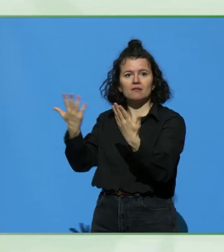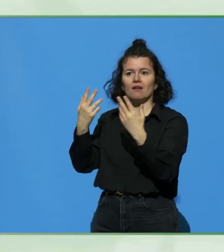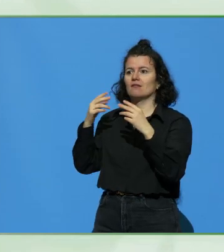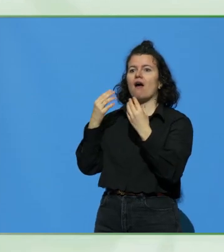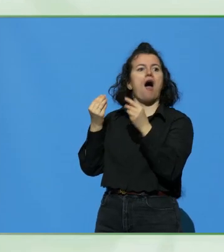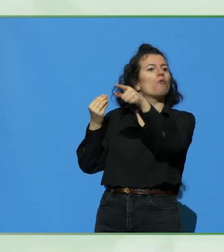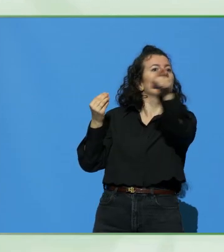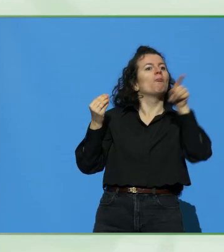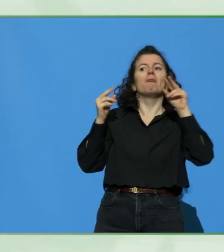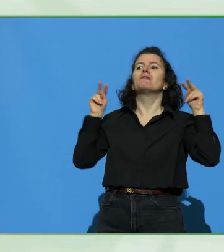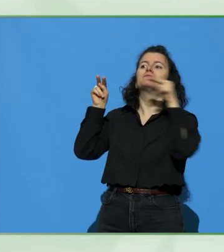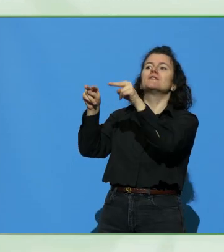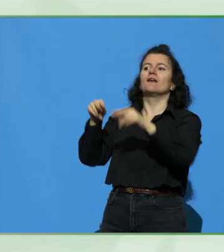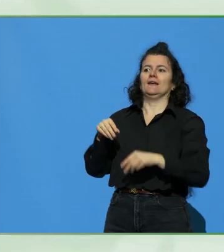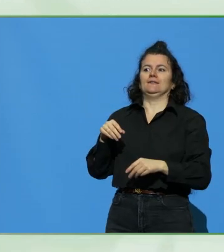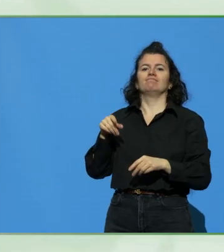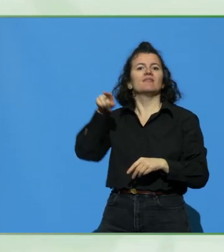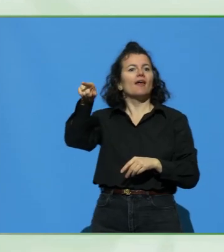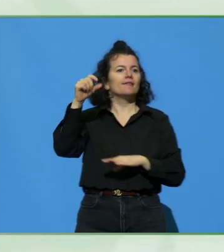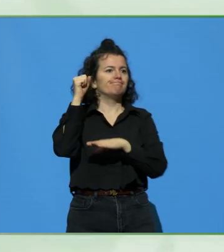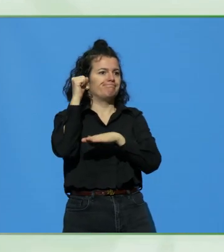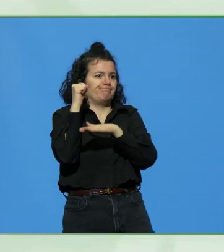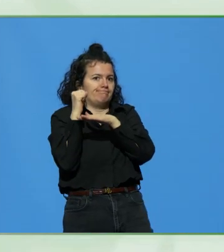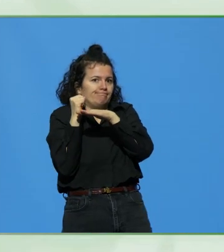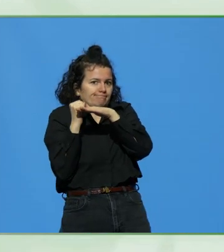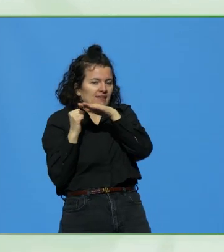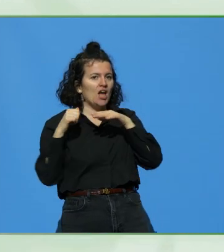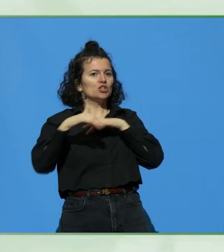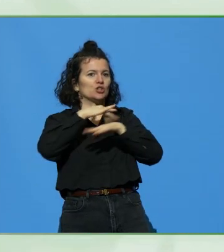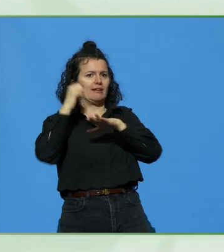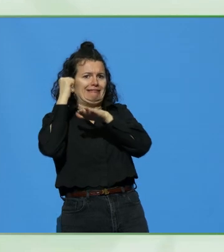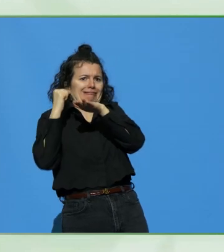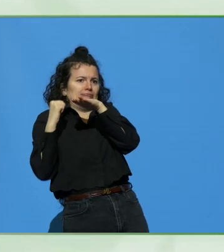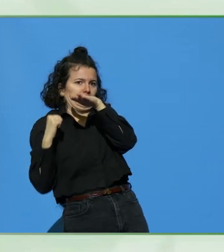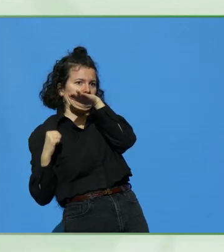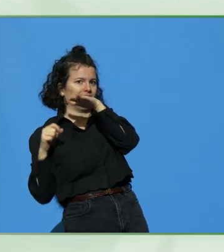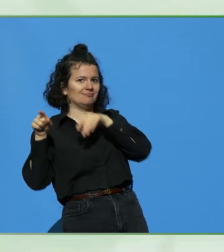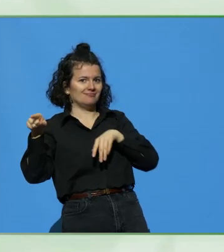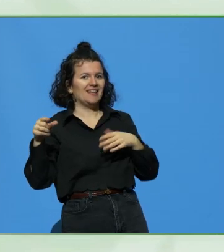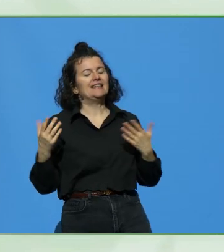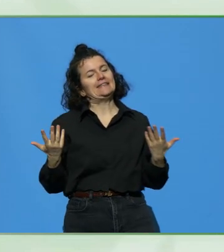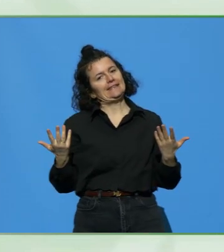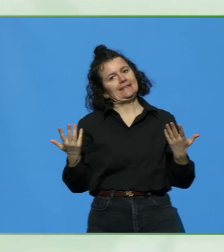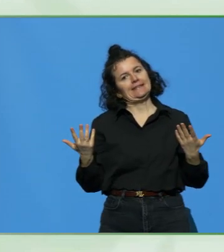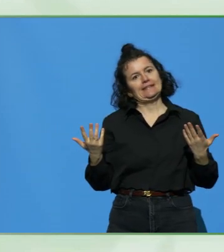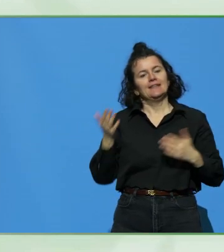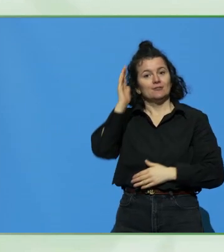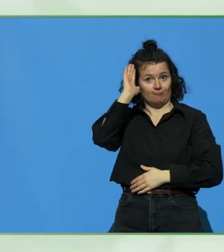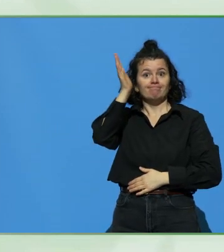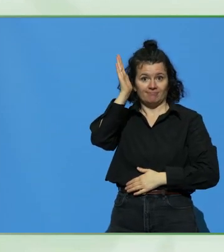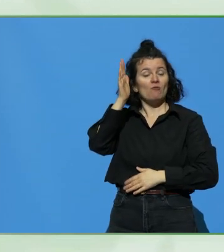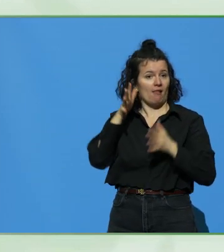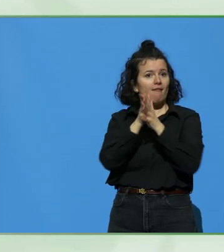to, participate in society. But this keynote isn't just about the problem. It's also